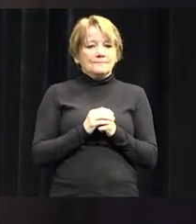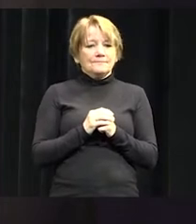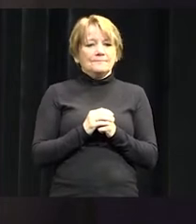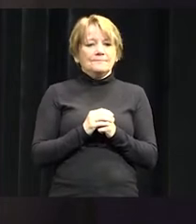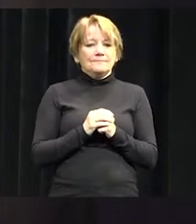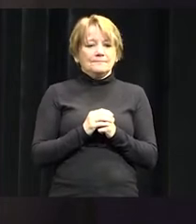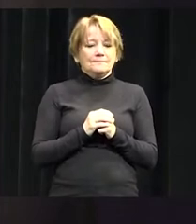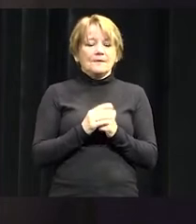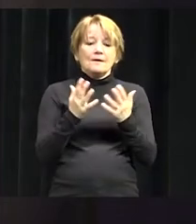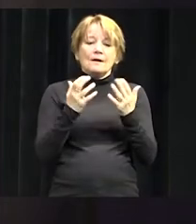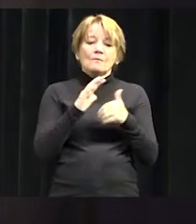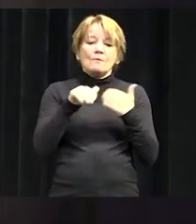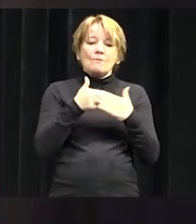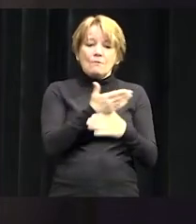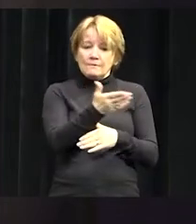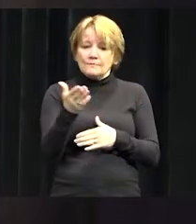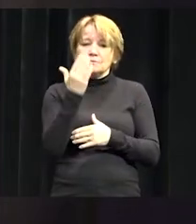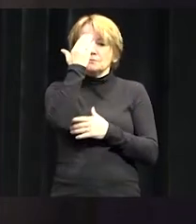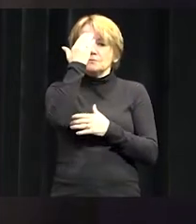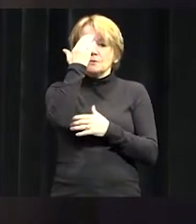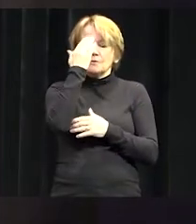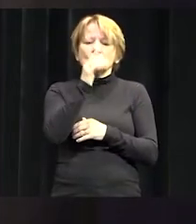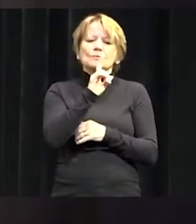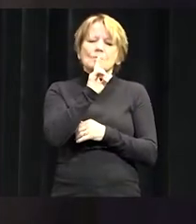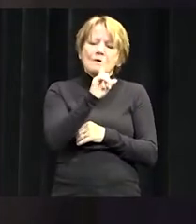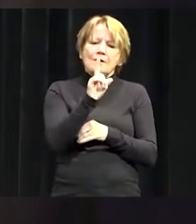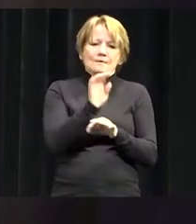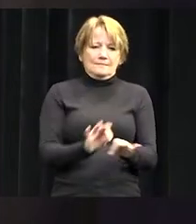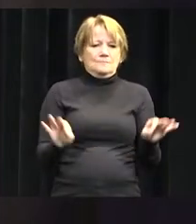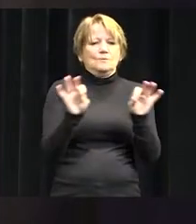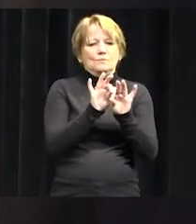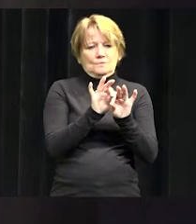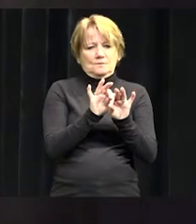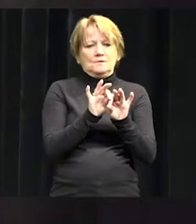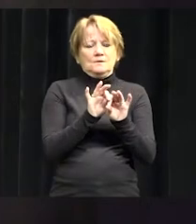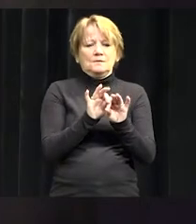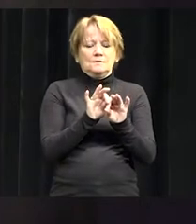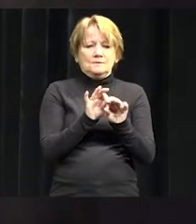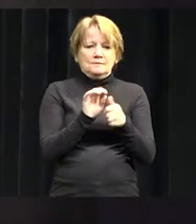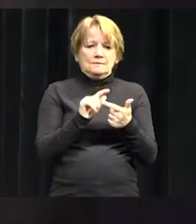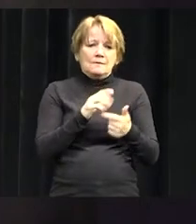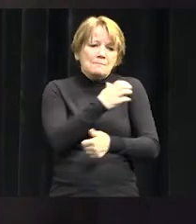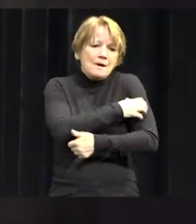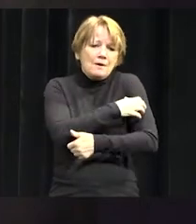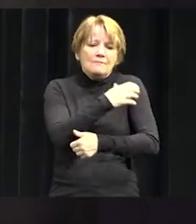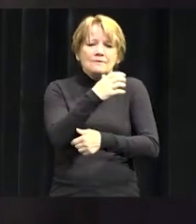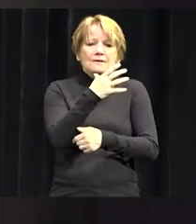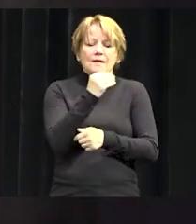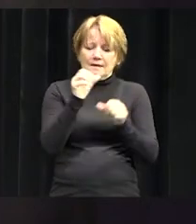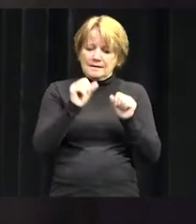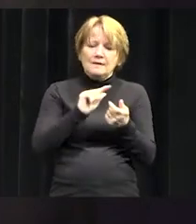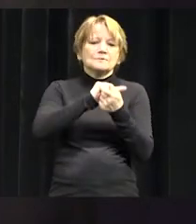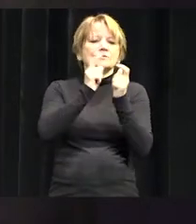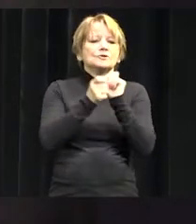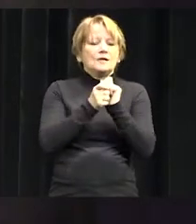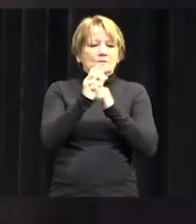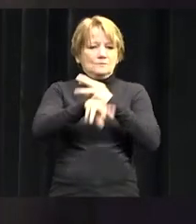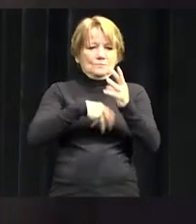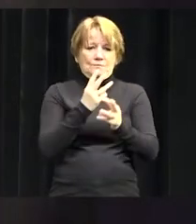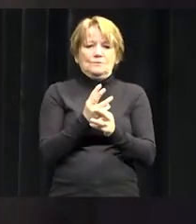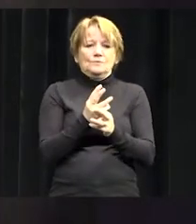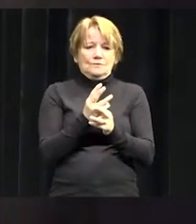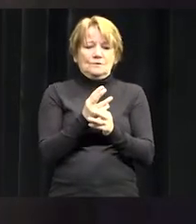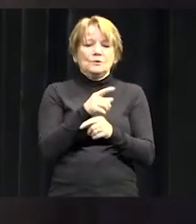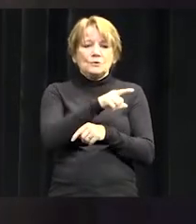you are valued we rely on you and we are invested in you we want our